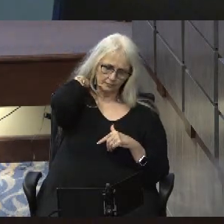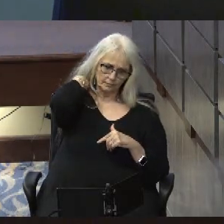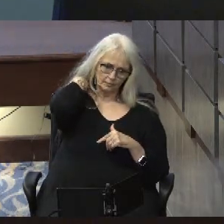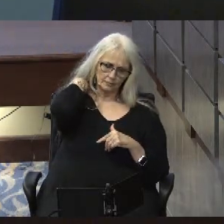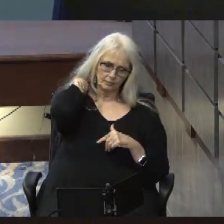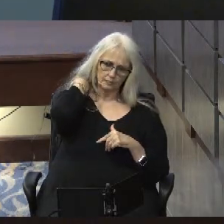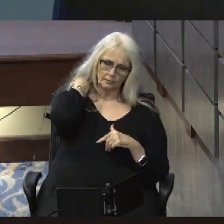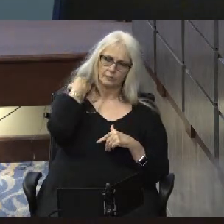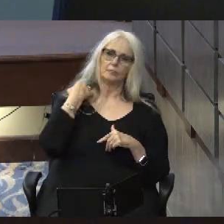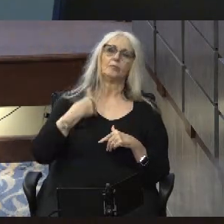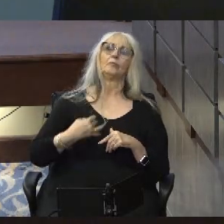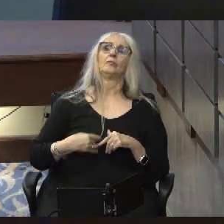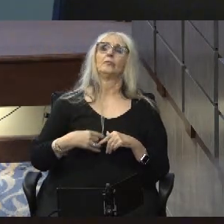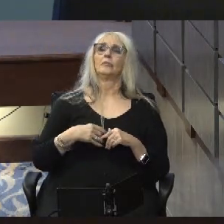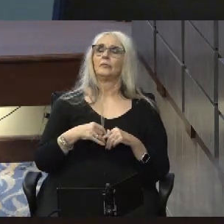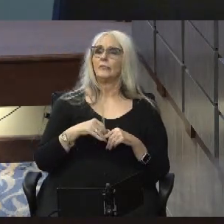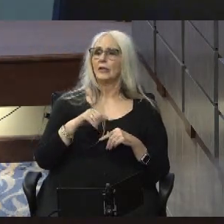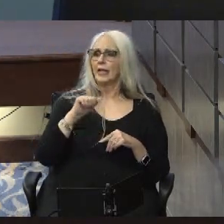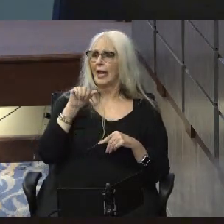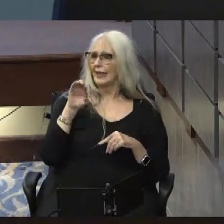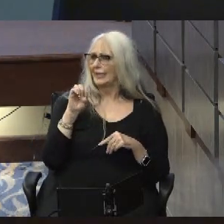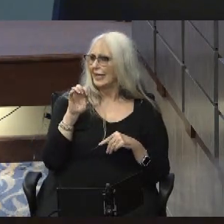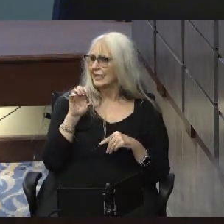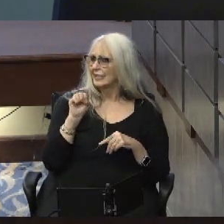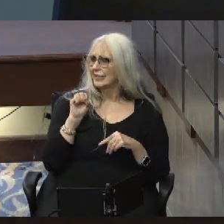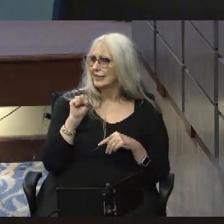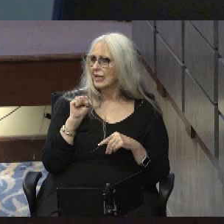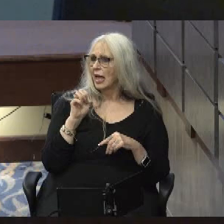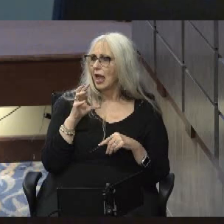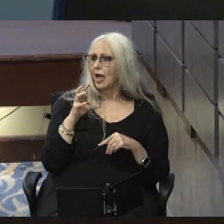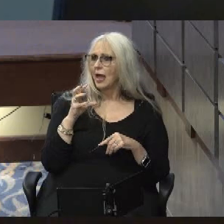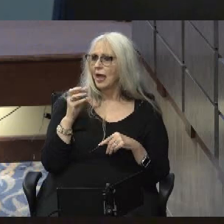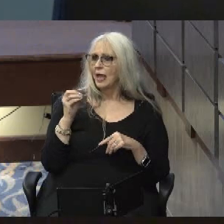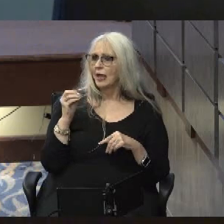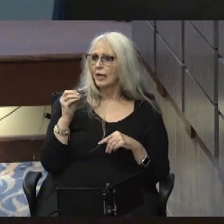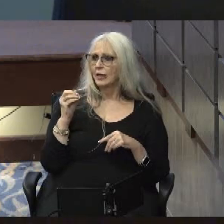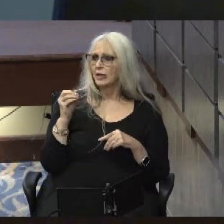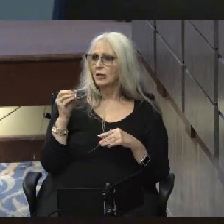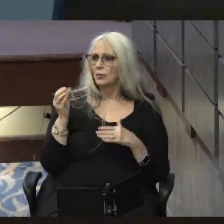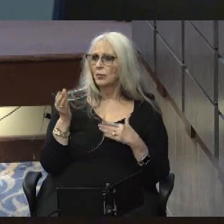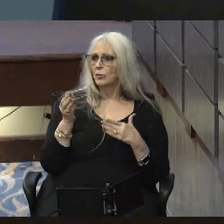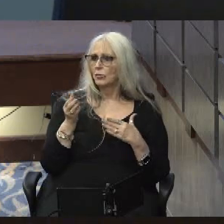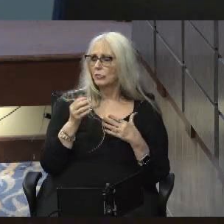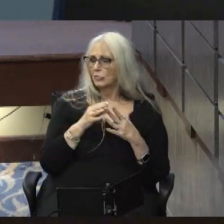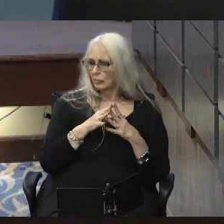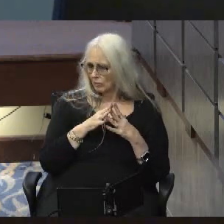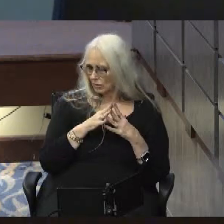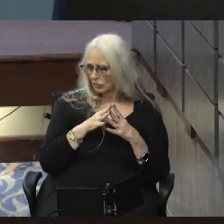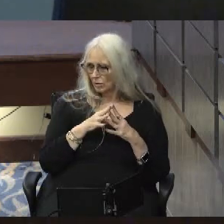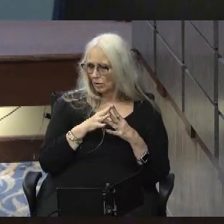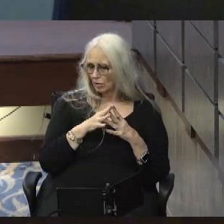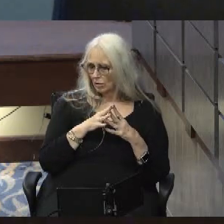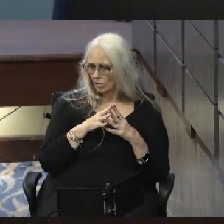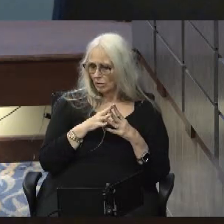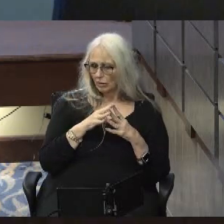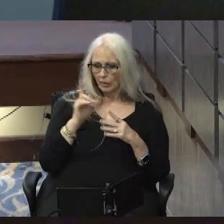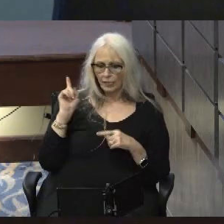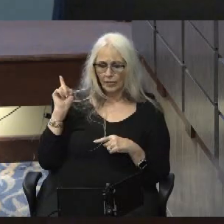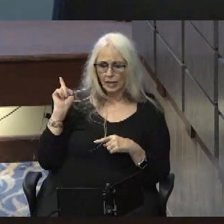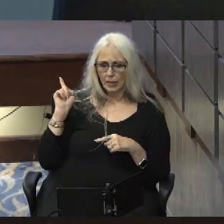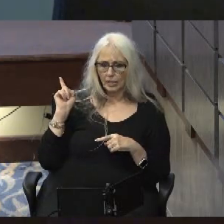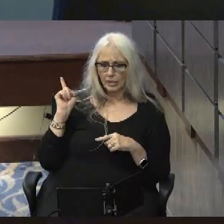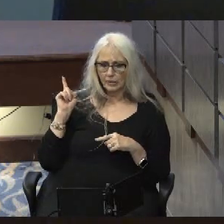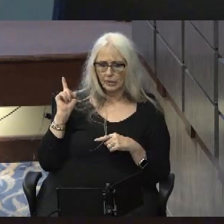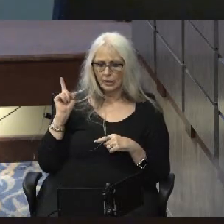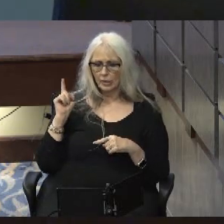of inconsistent access when it rains a lot. It's been a while since that's happened, but this is going to be a little